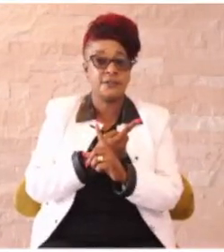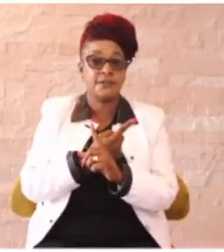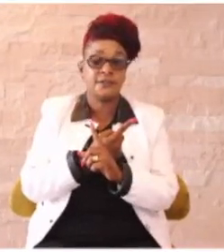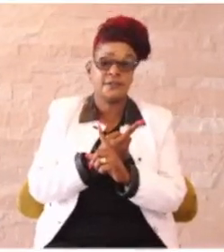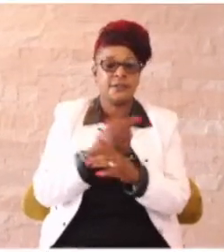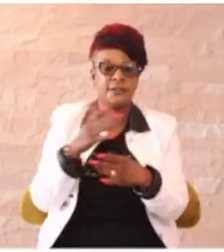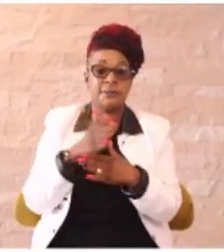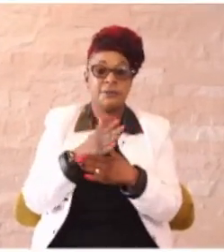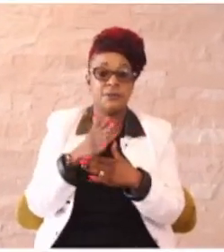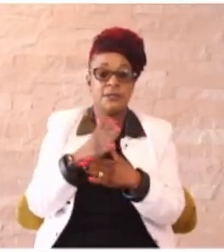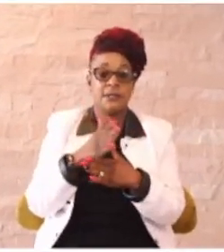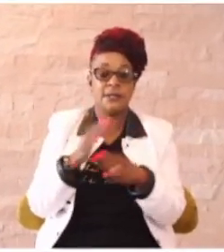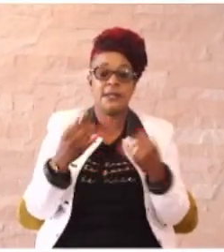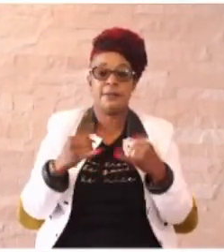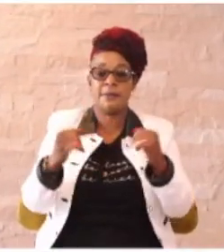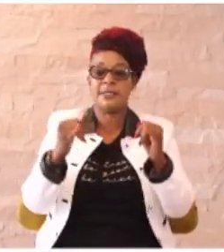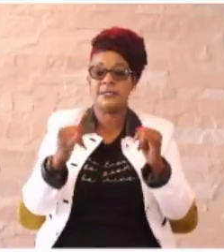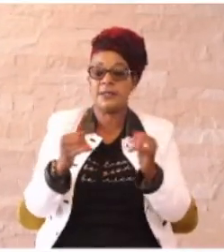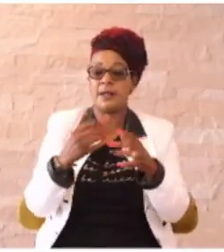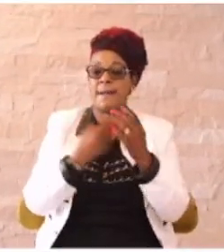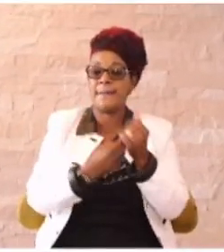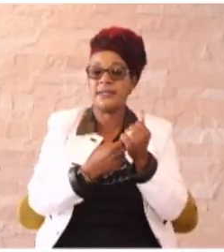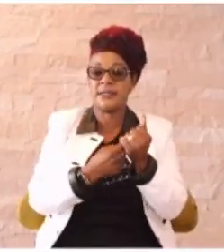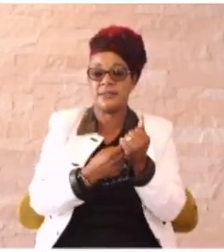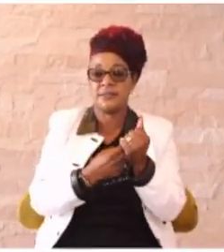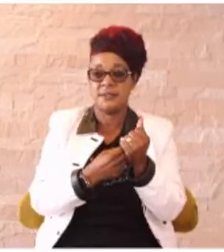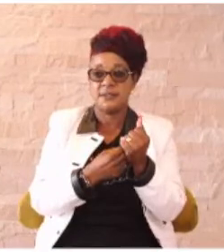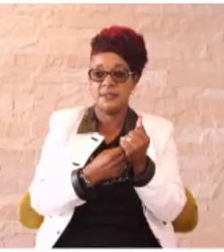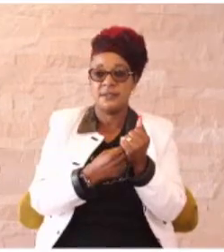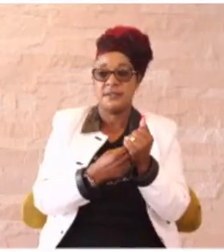between the implementing partners, which I learned,